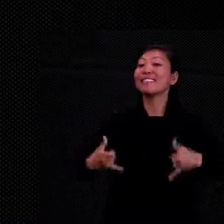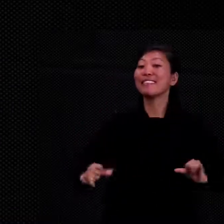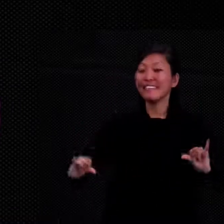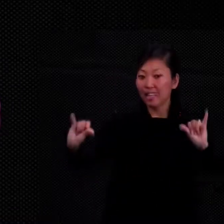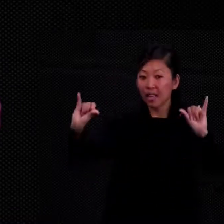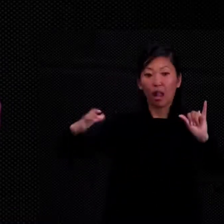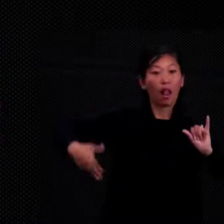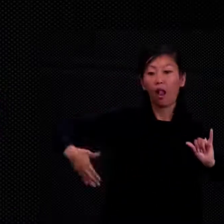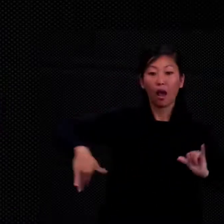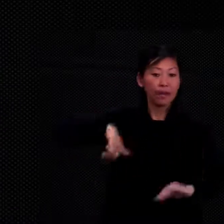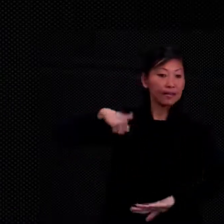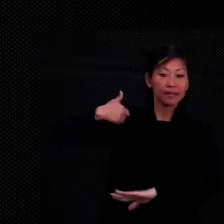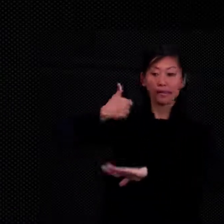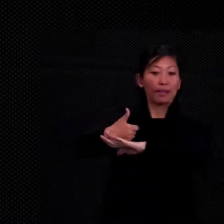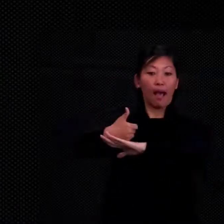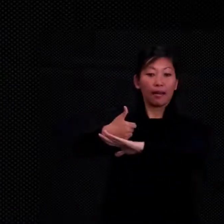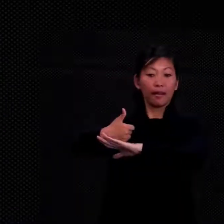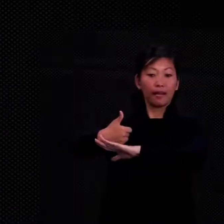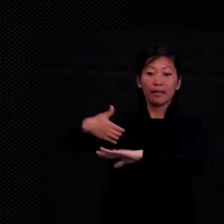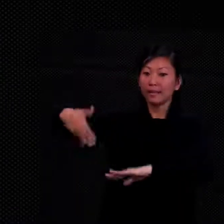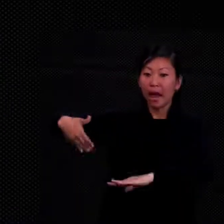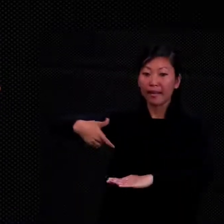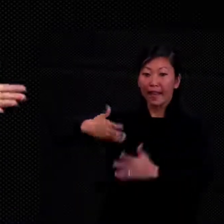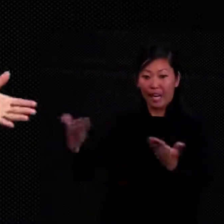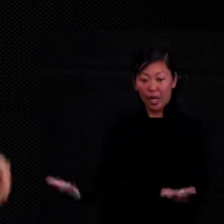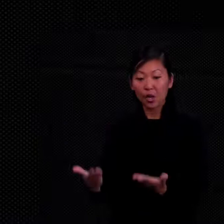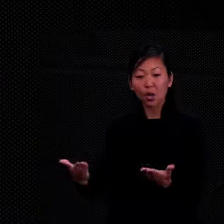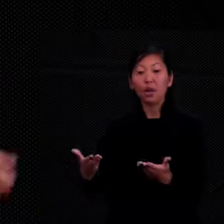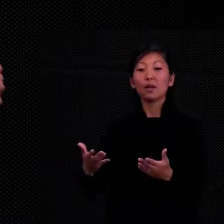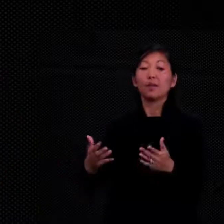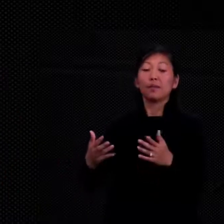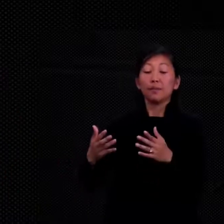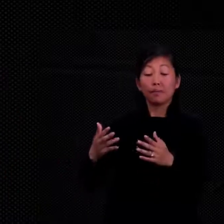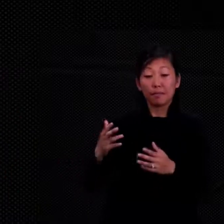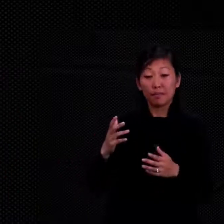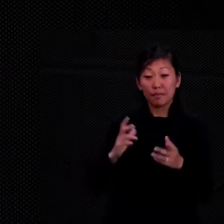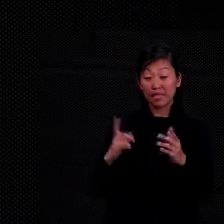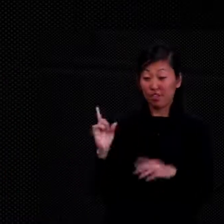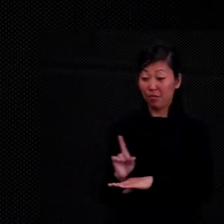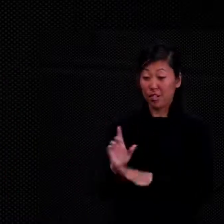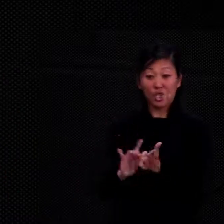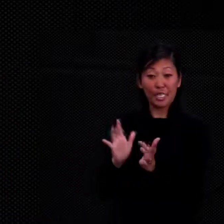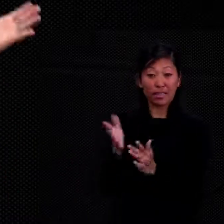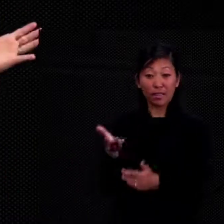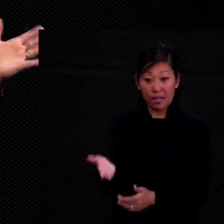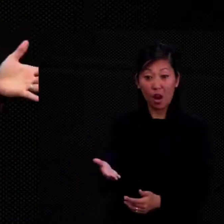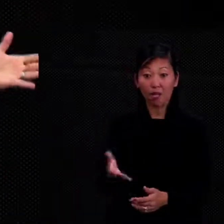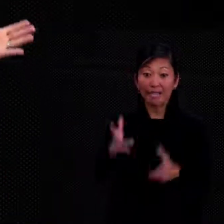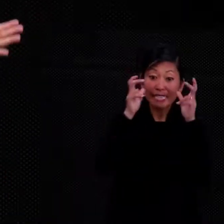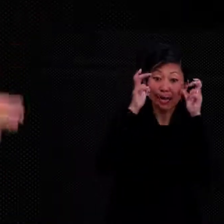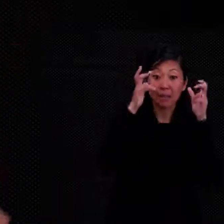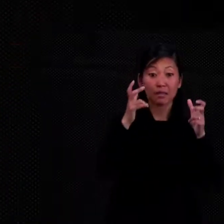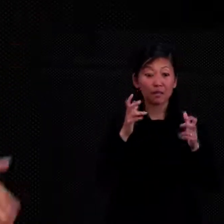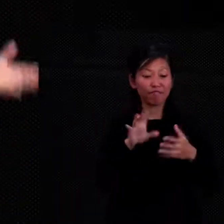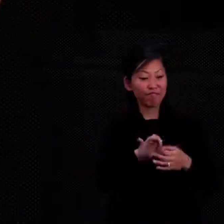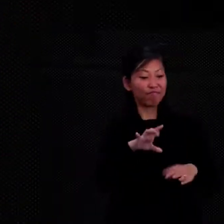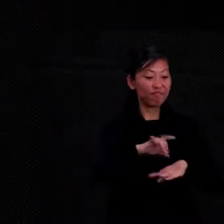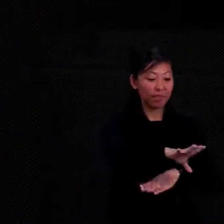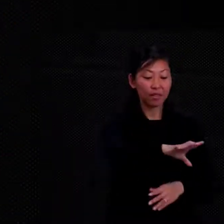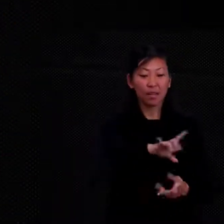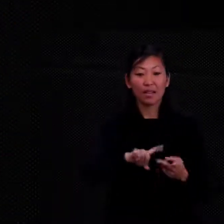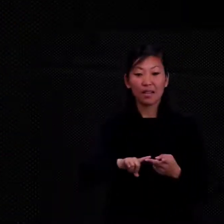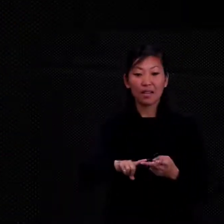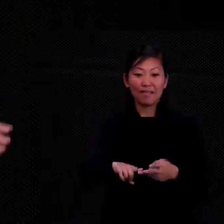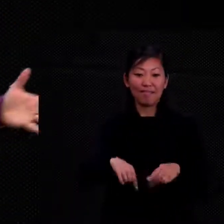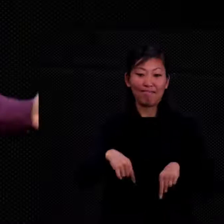power of Jesus, where he walks around and those who are sick are healed. Those who are possessed by demons are set free. Those who are lame walk. Those who